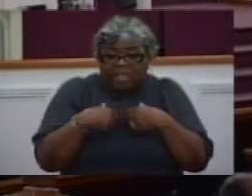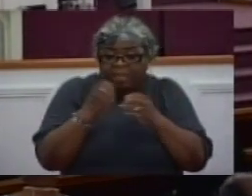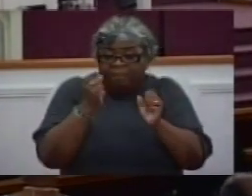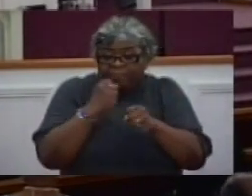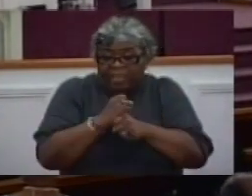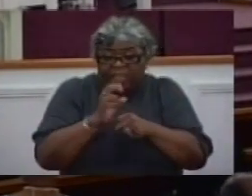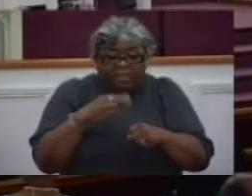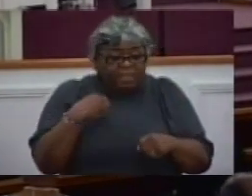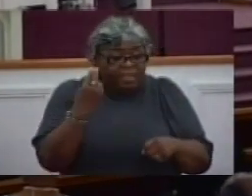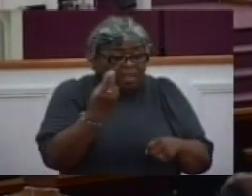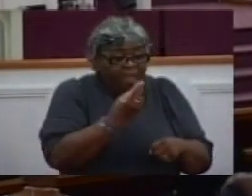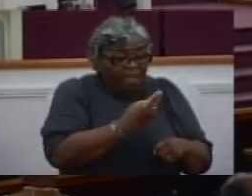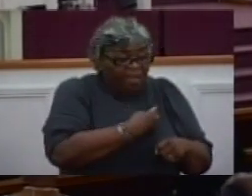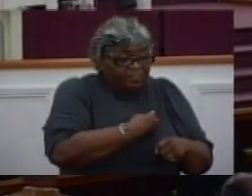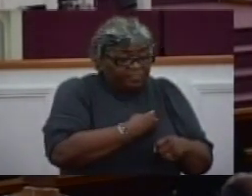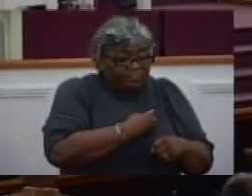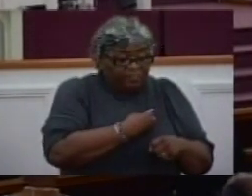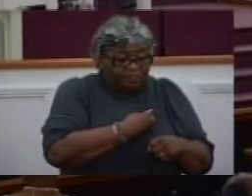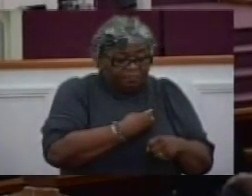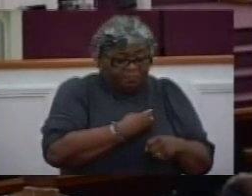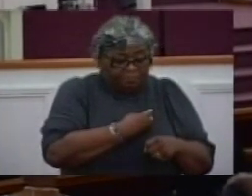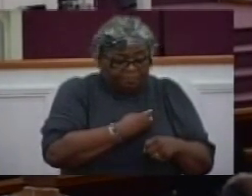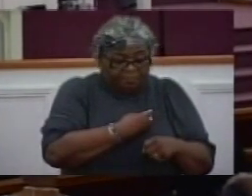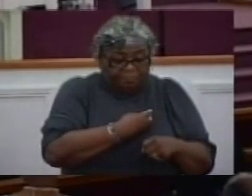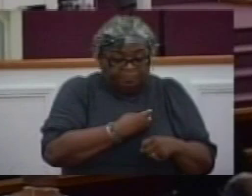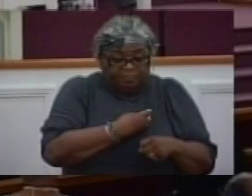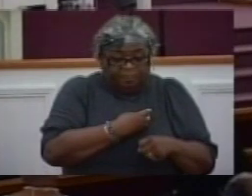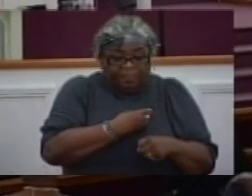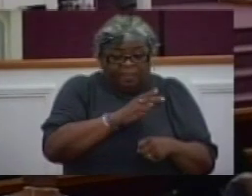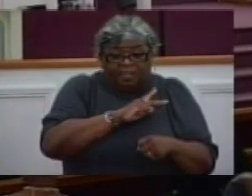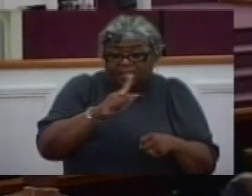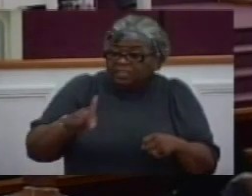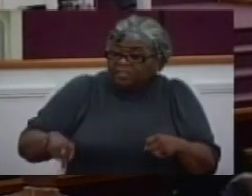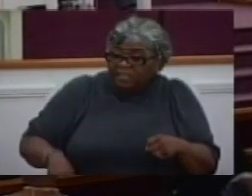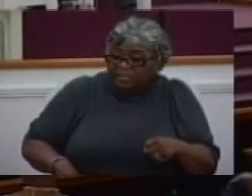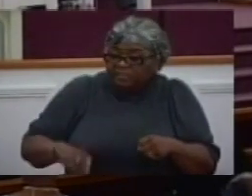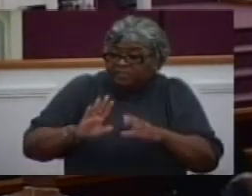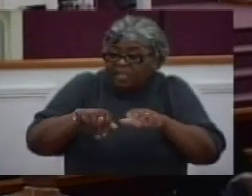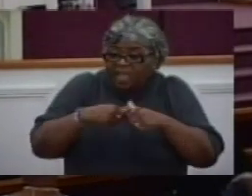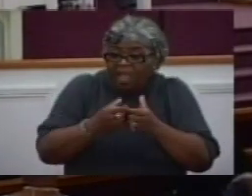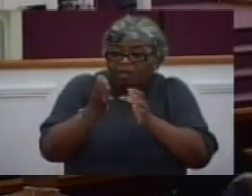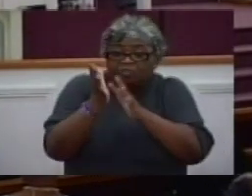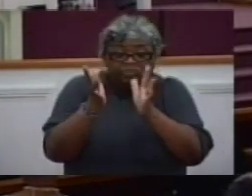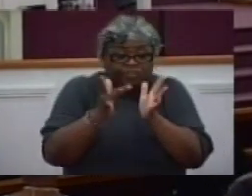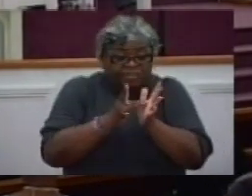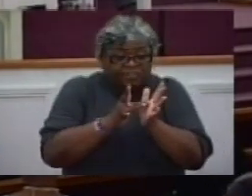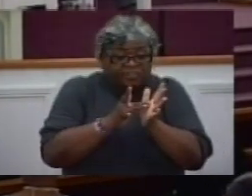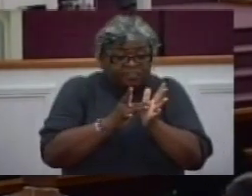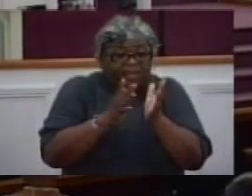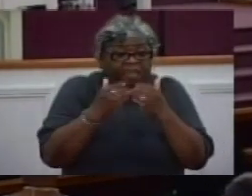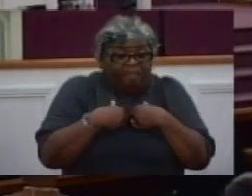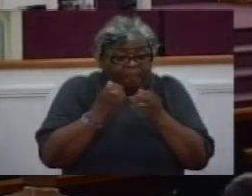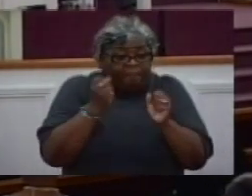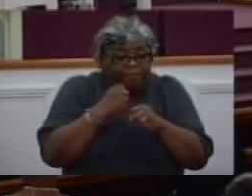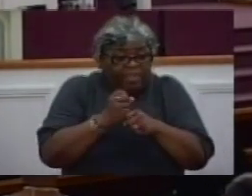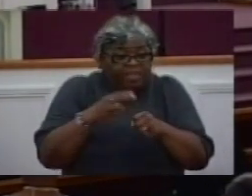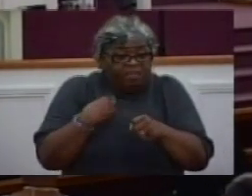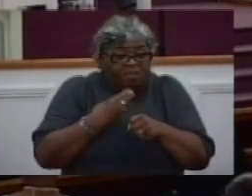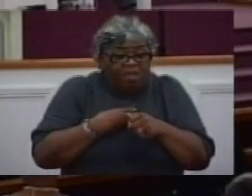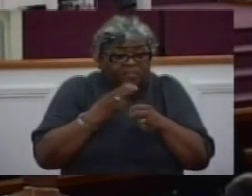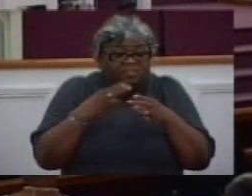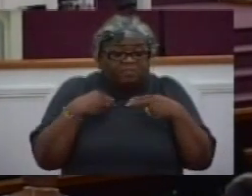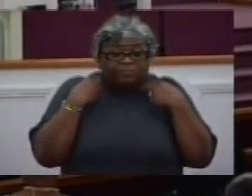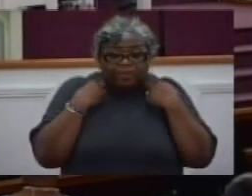made us, how Jesus has made us kings, and how Jesus has made us